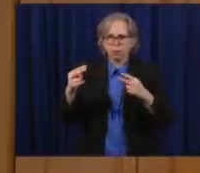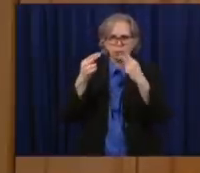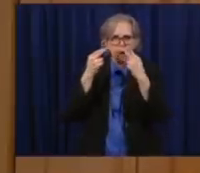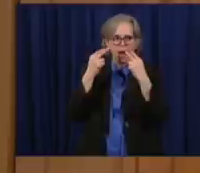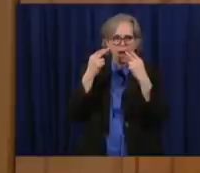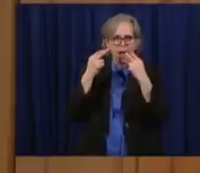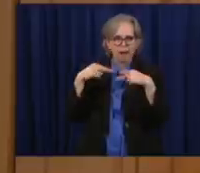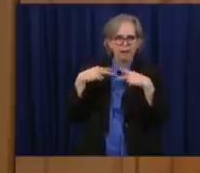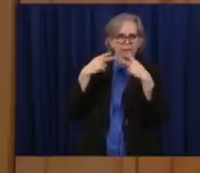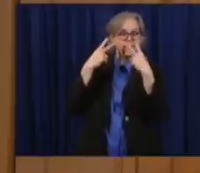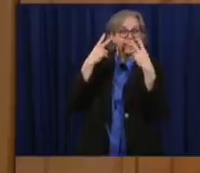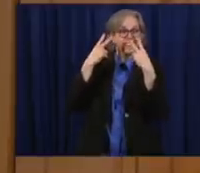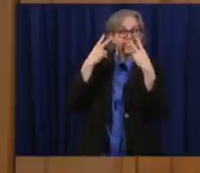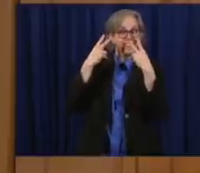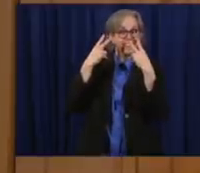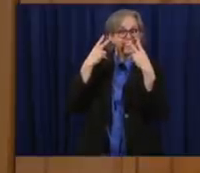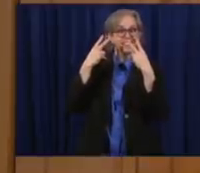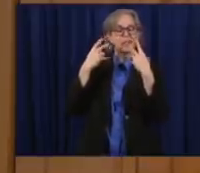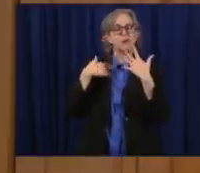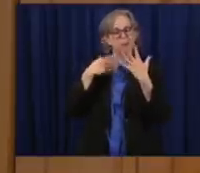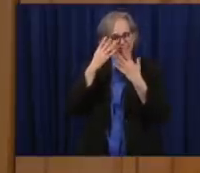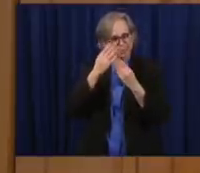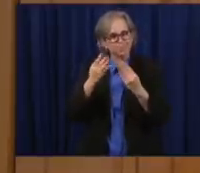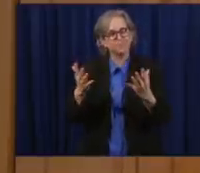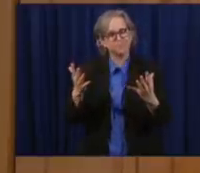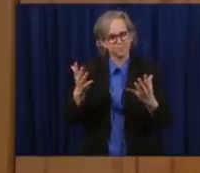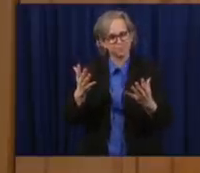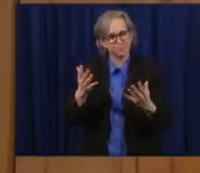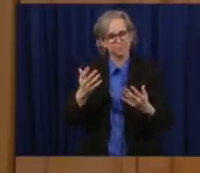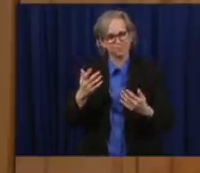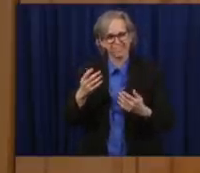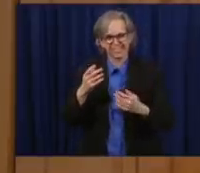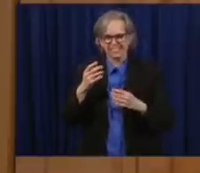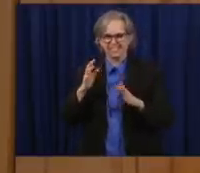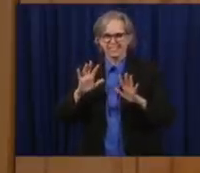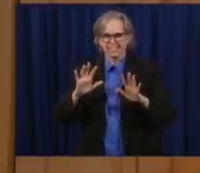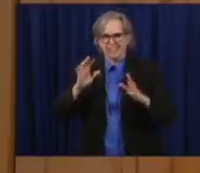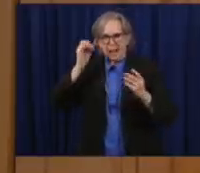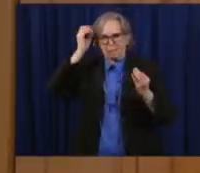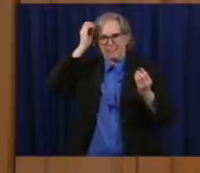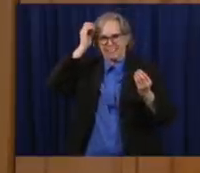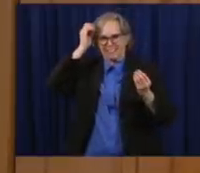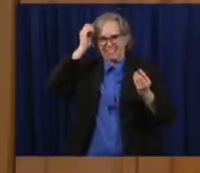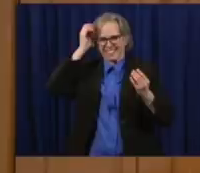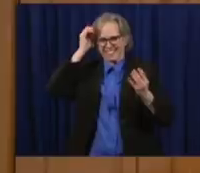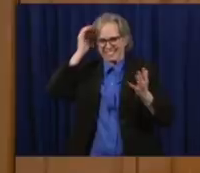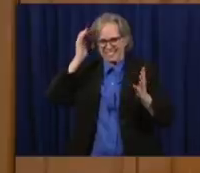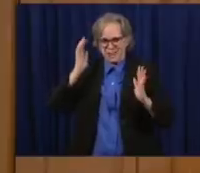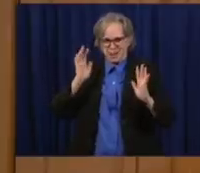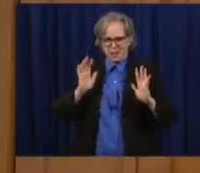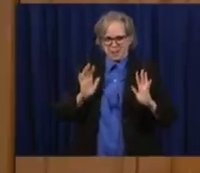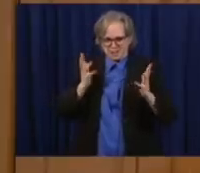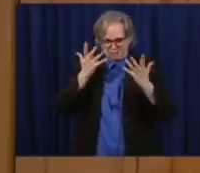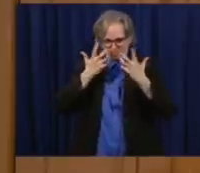through together, having kind of composed these thoughts now, spontaneously.